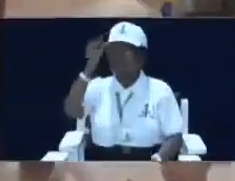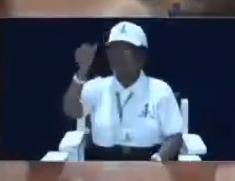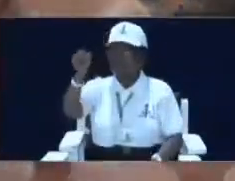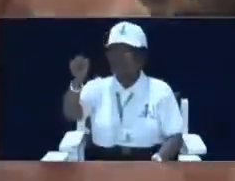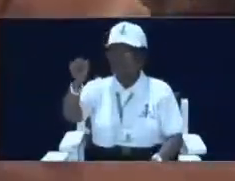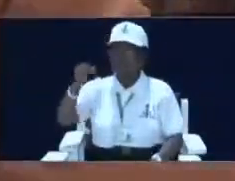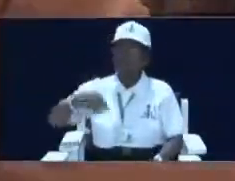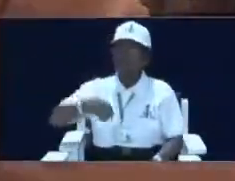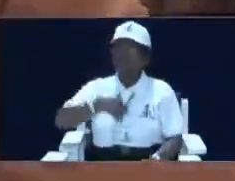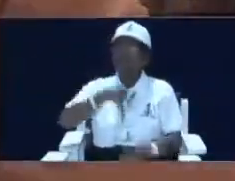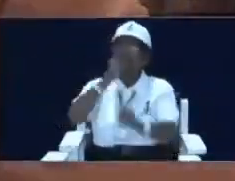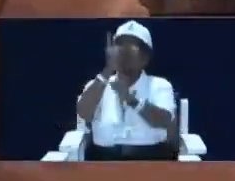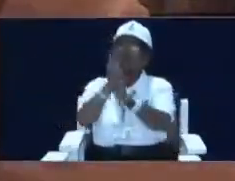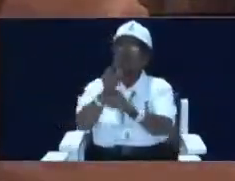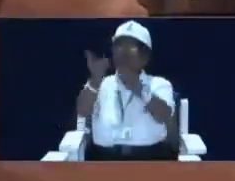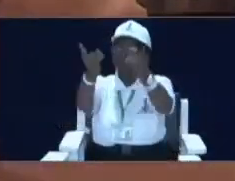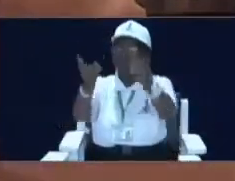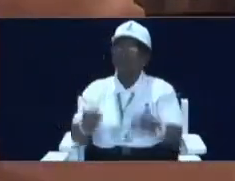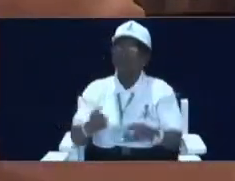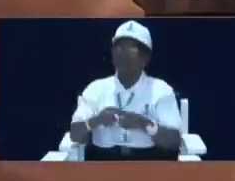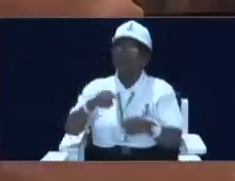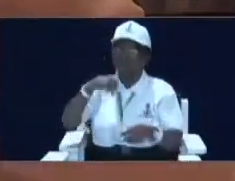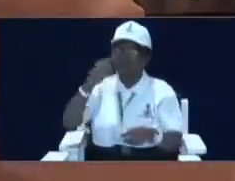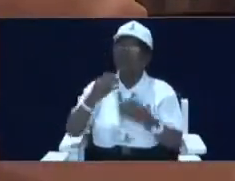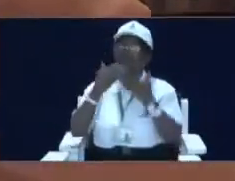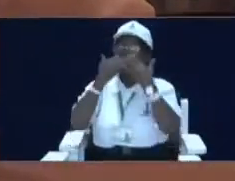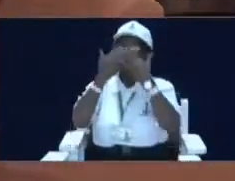we just want to say thank you.